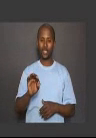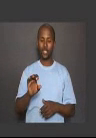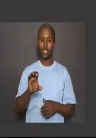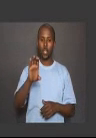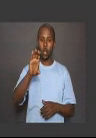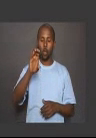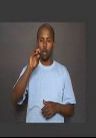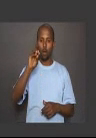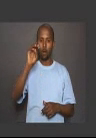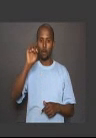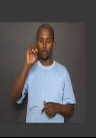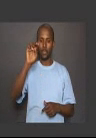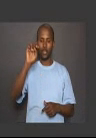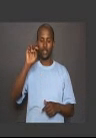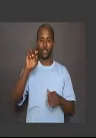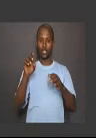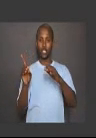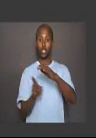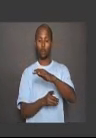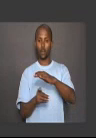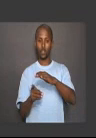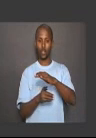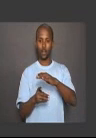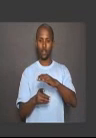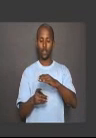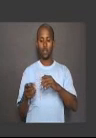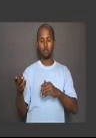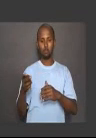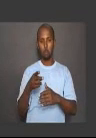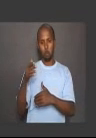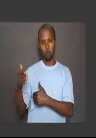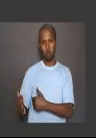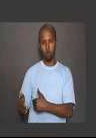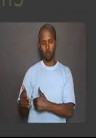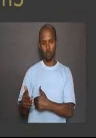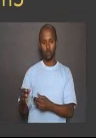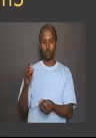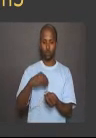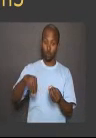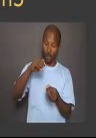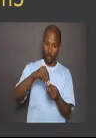common denominator between both terms in order to add them.